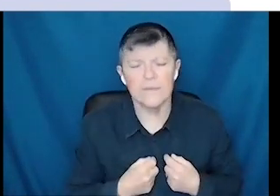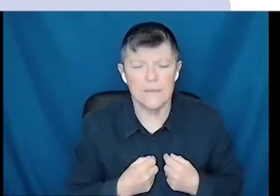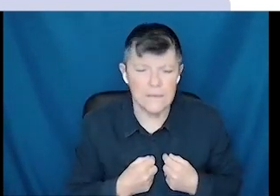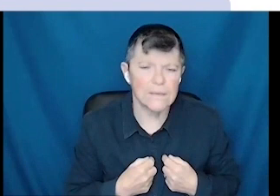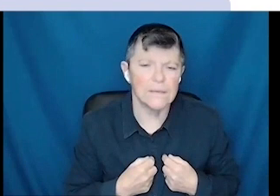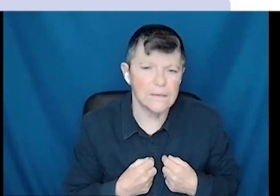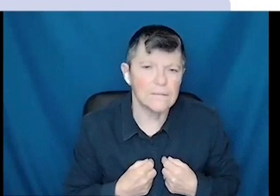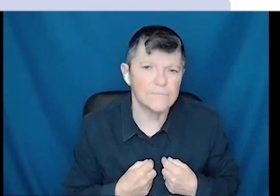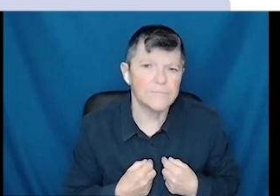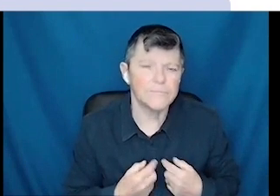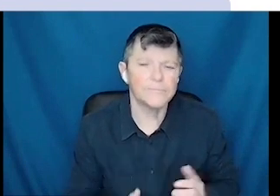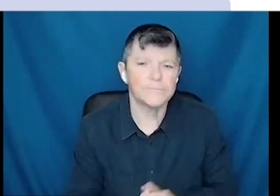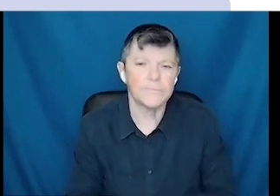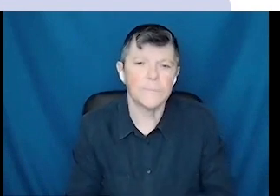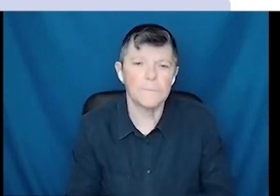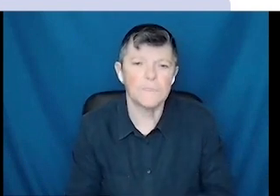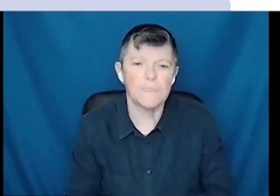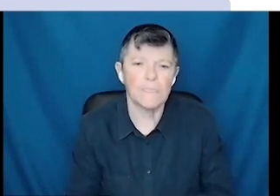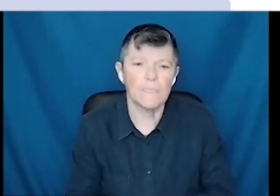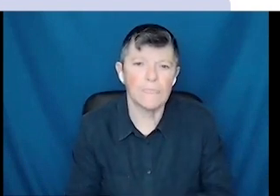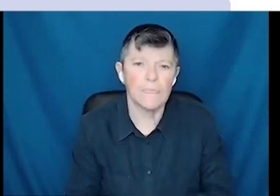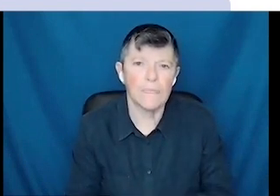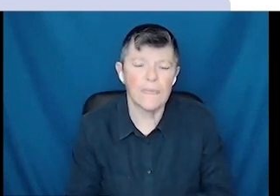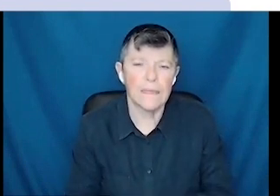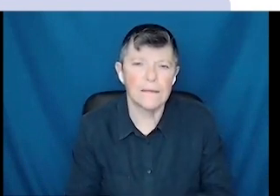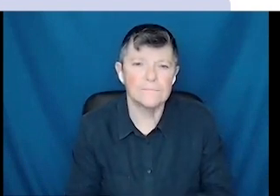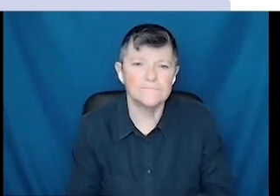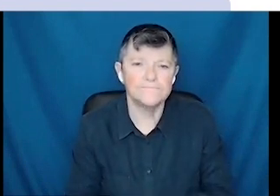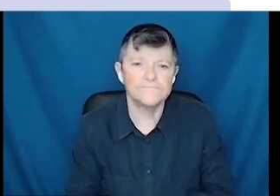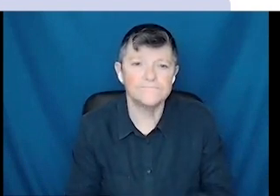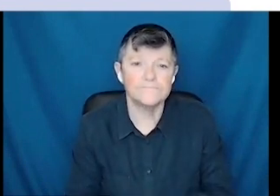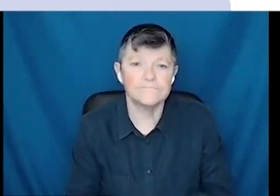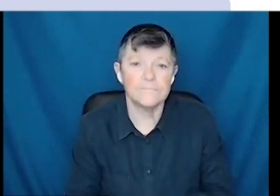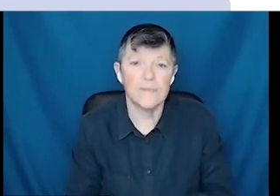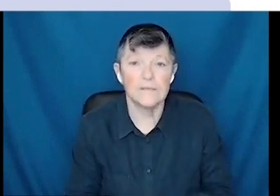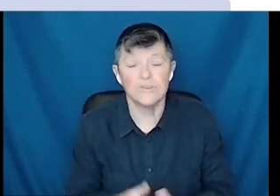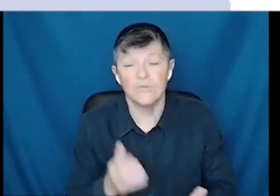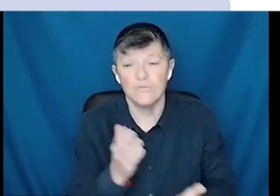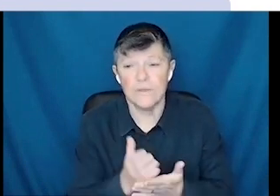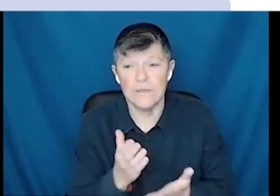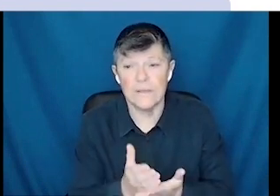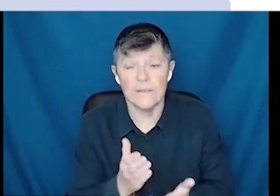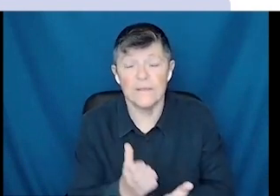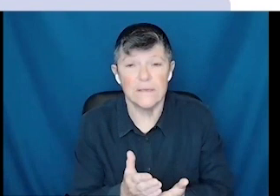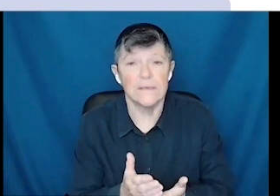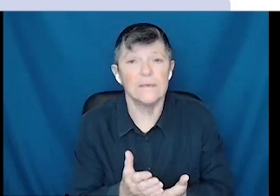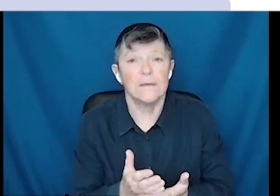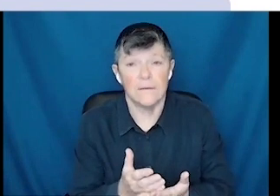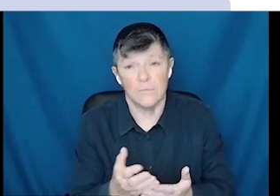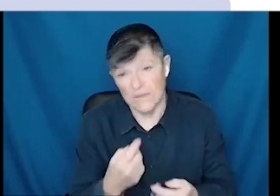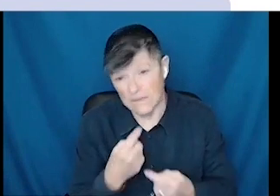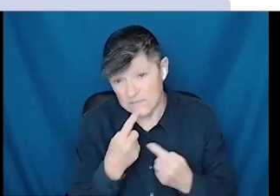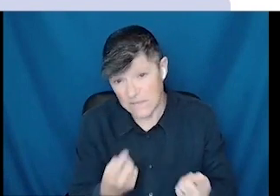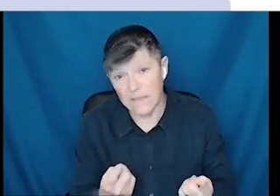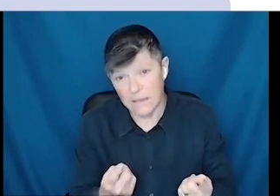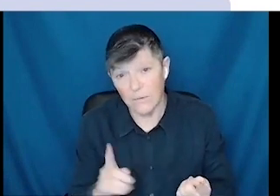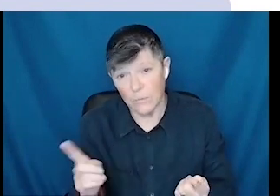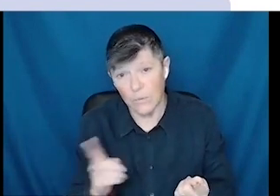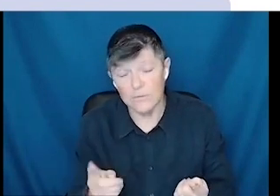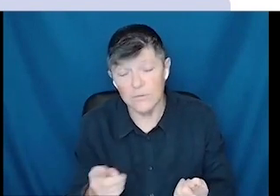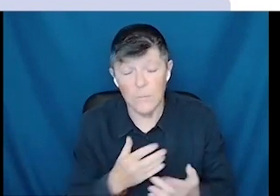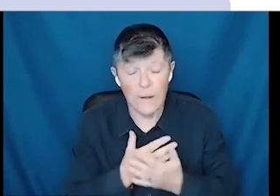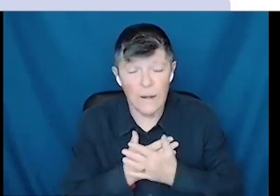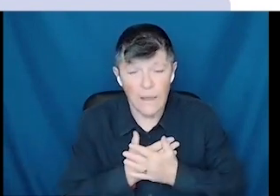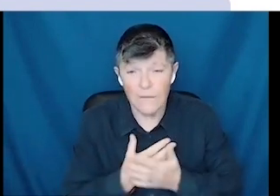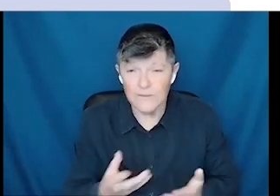my email account. So this is really to say that we would love to hear from you, that we would like to stay